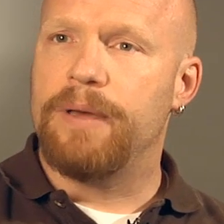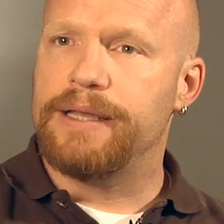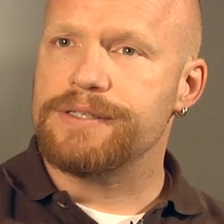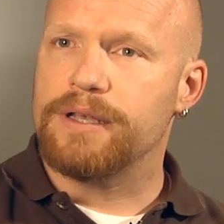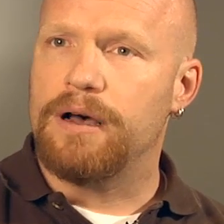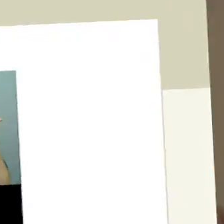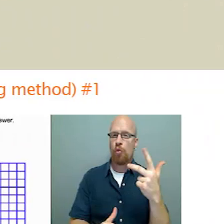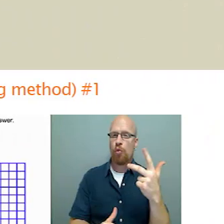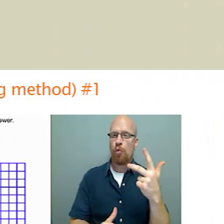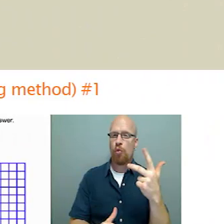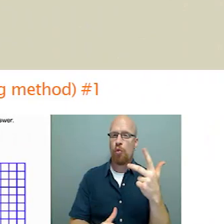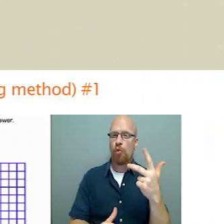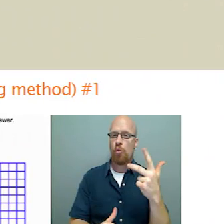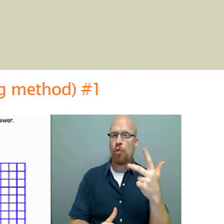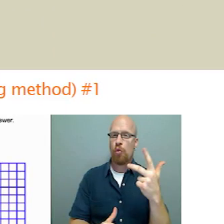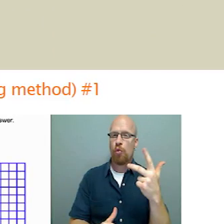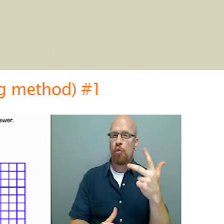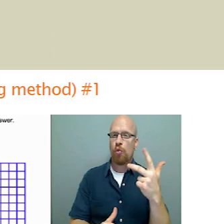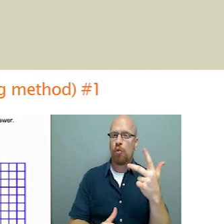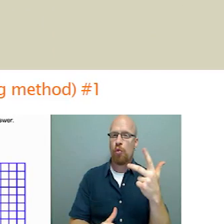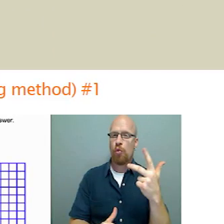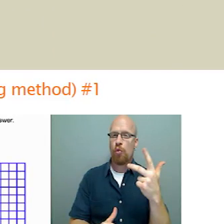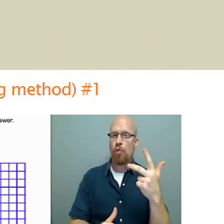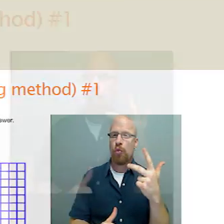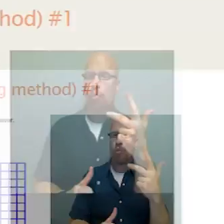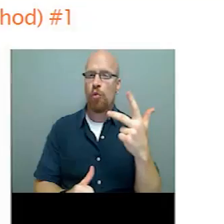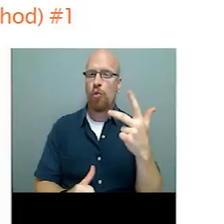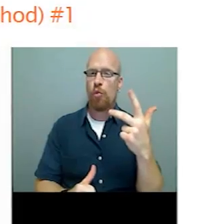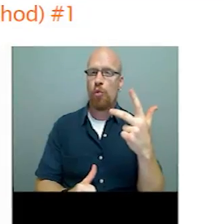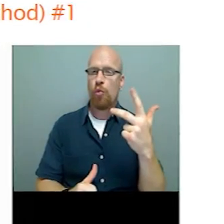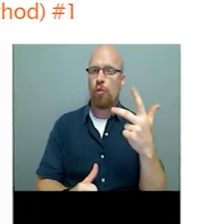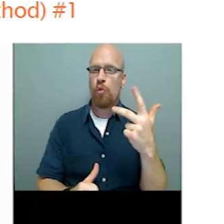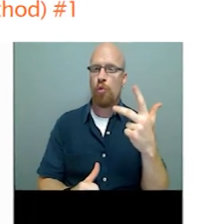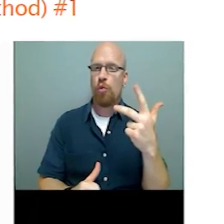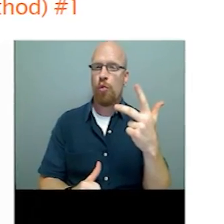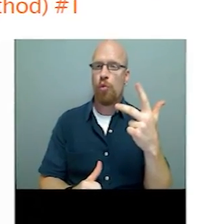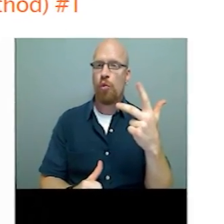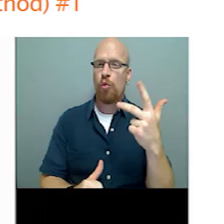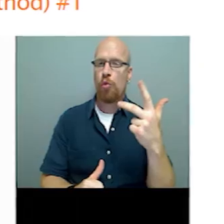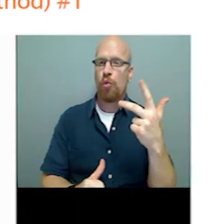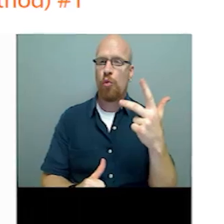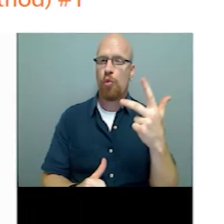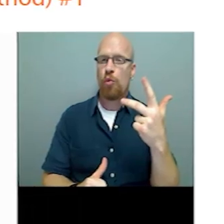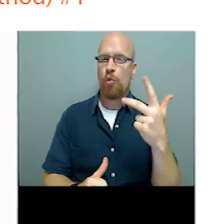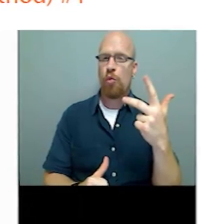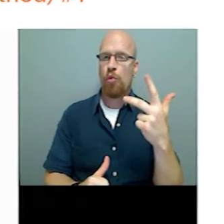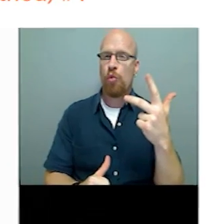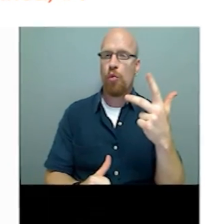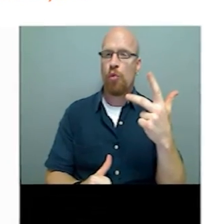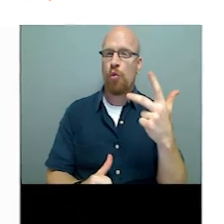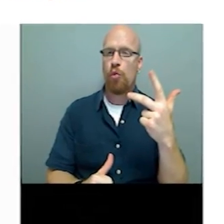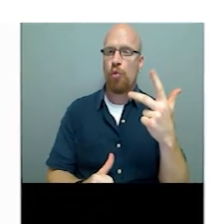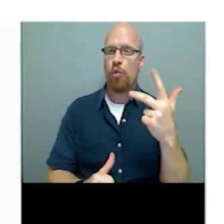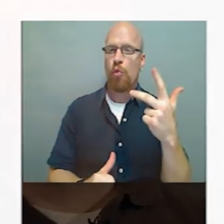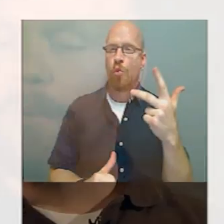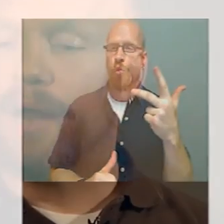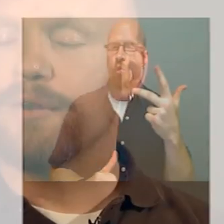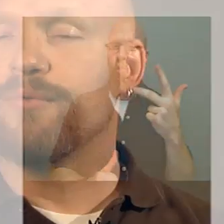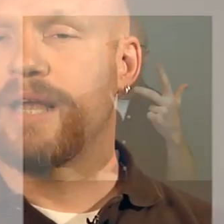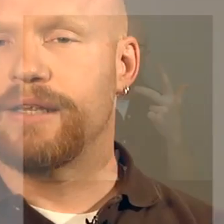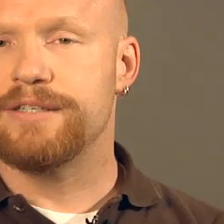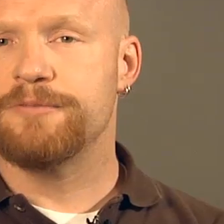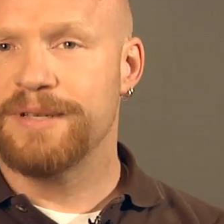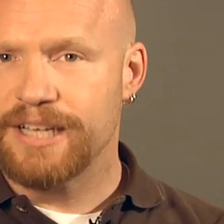online database of mathematical tutoring videos similar to Khan Academy or other online resources,